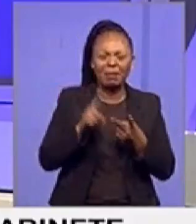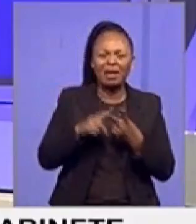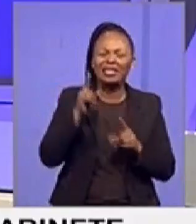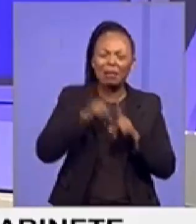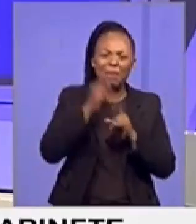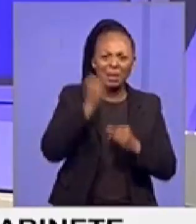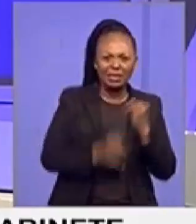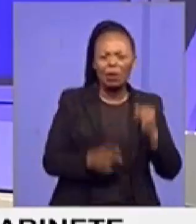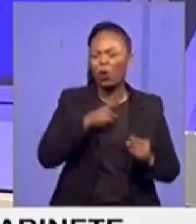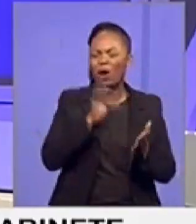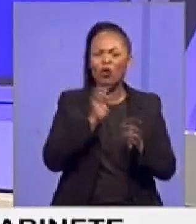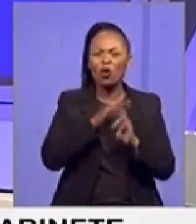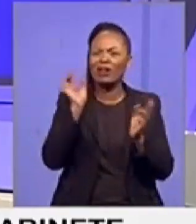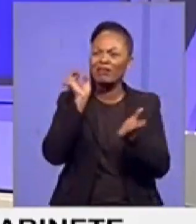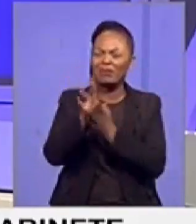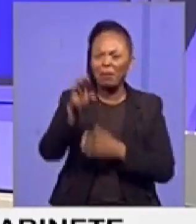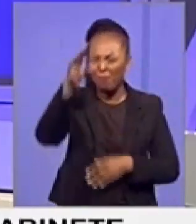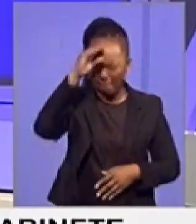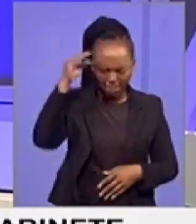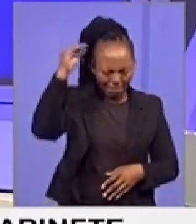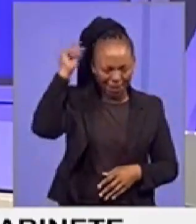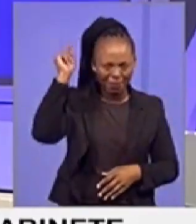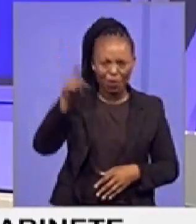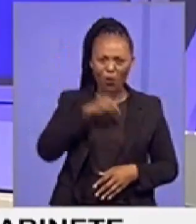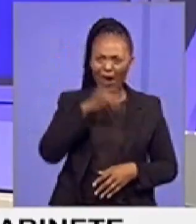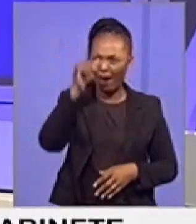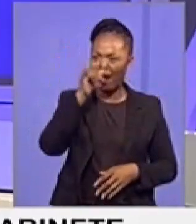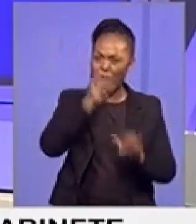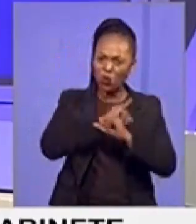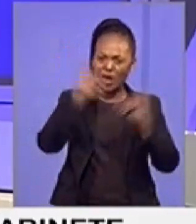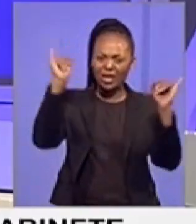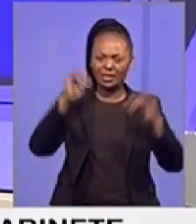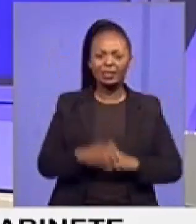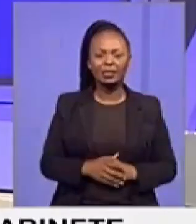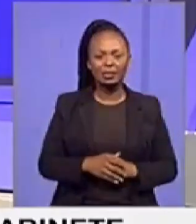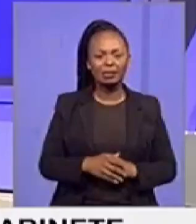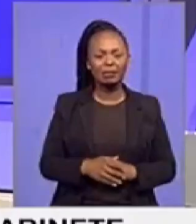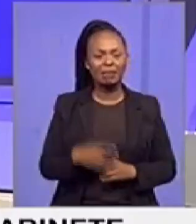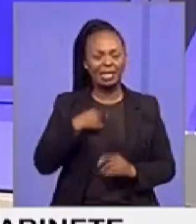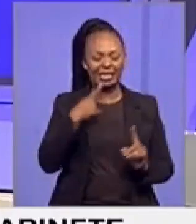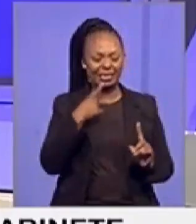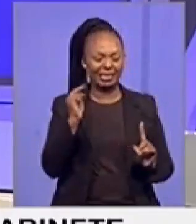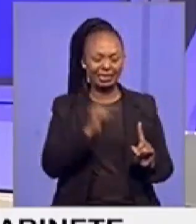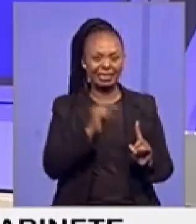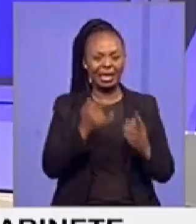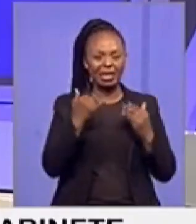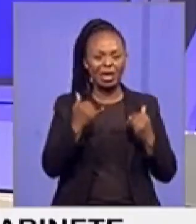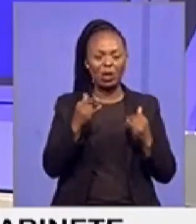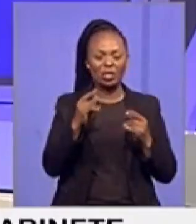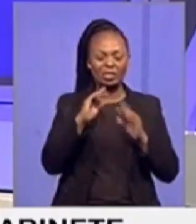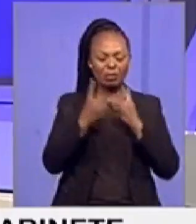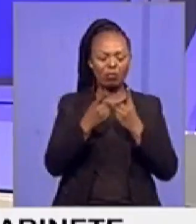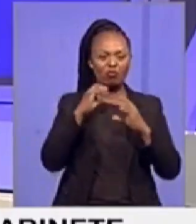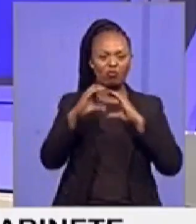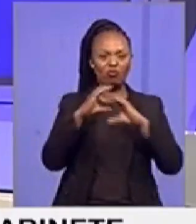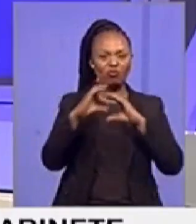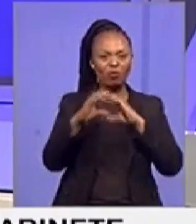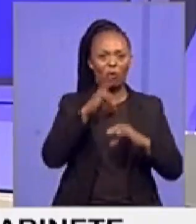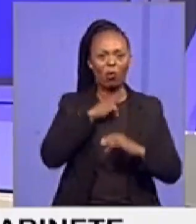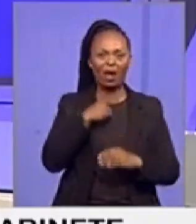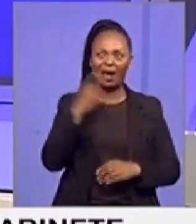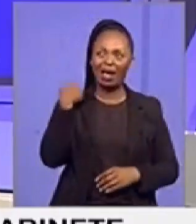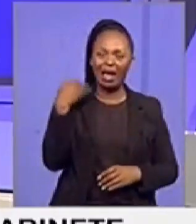hobane botlokotsebe bo phame haholo ho tsamaisong ya hae ke thuletsa mo president ka ho fetola letona la dikgokahanyo hobane setjhaba